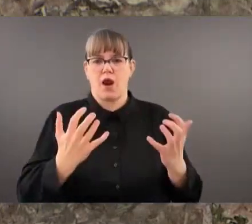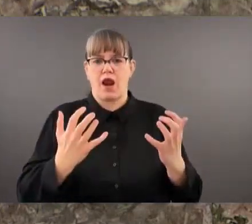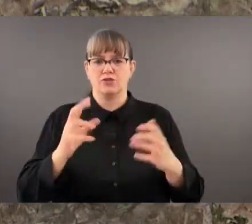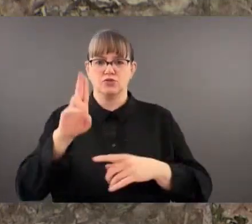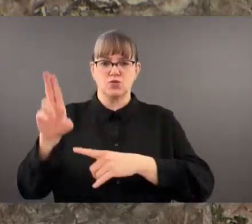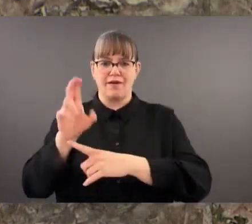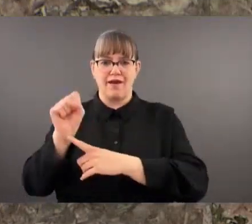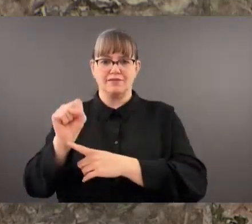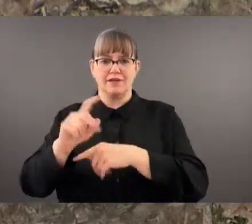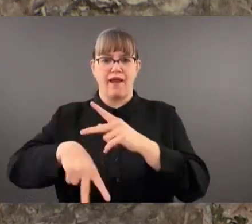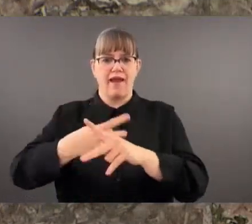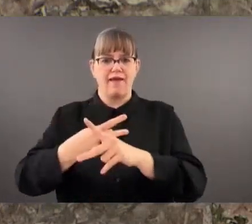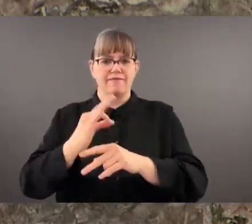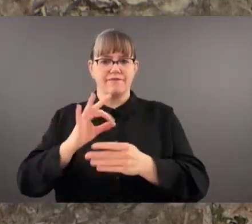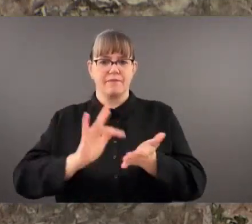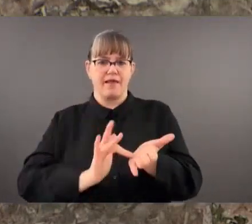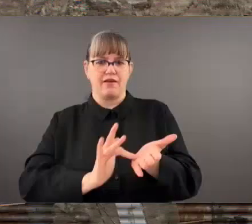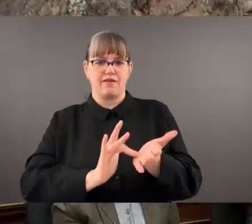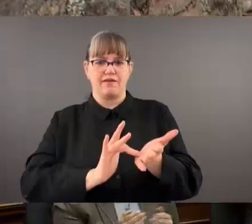make it worse.